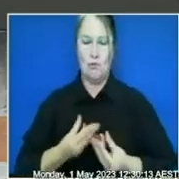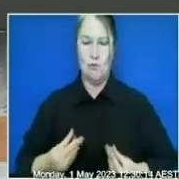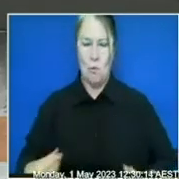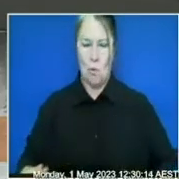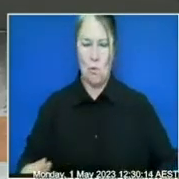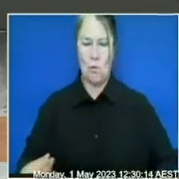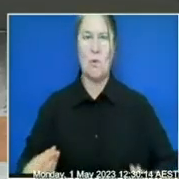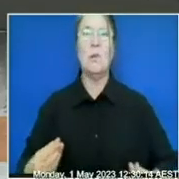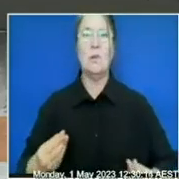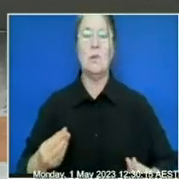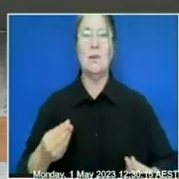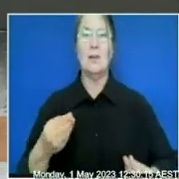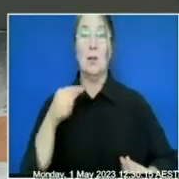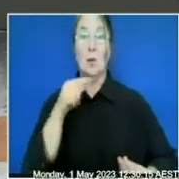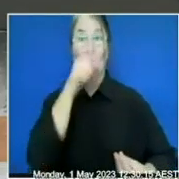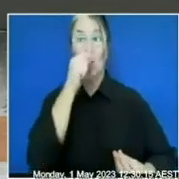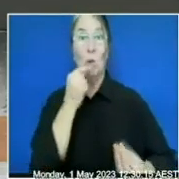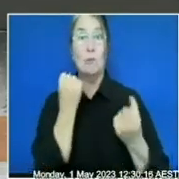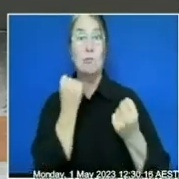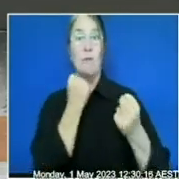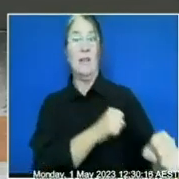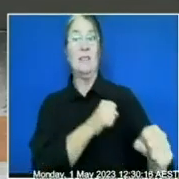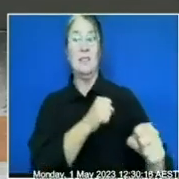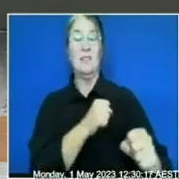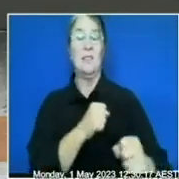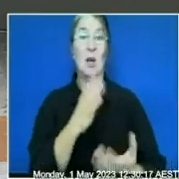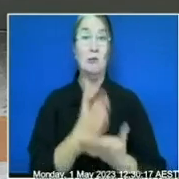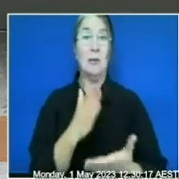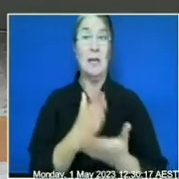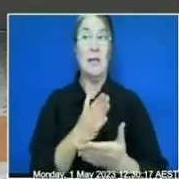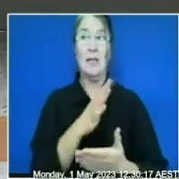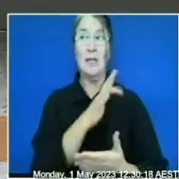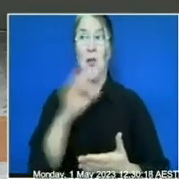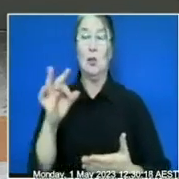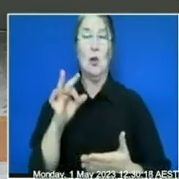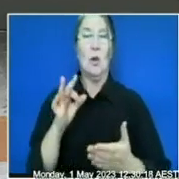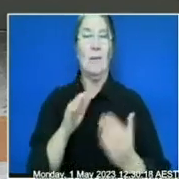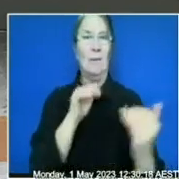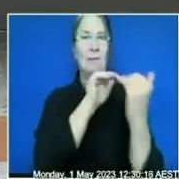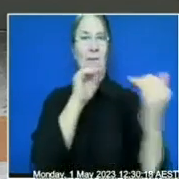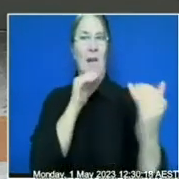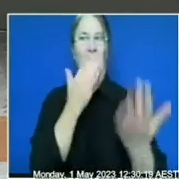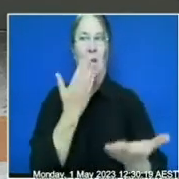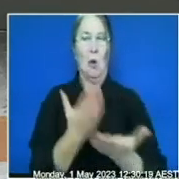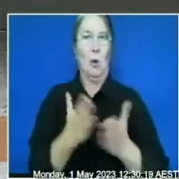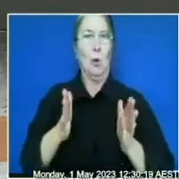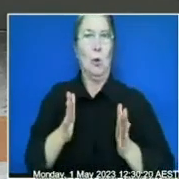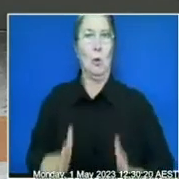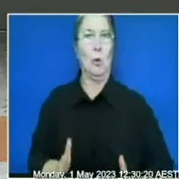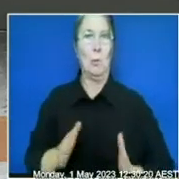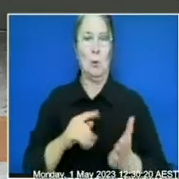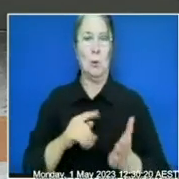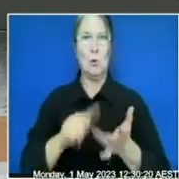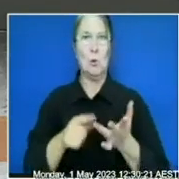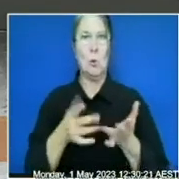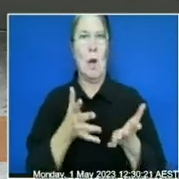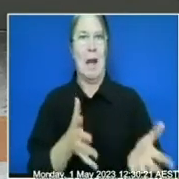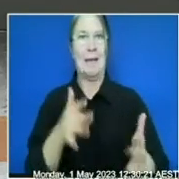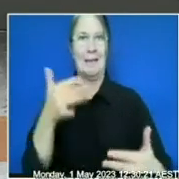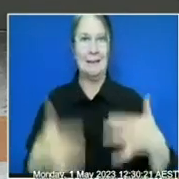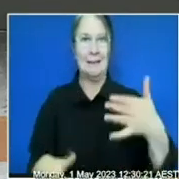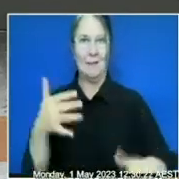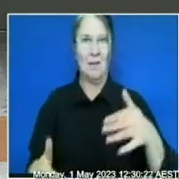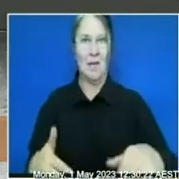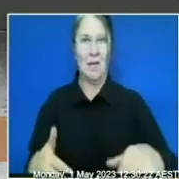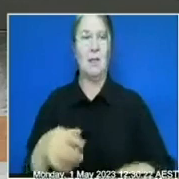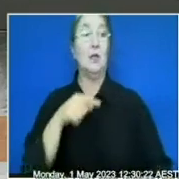medical treatment while in Dame Phyllis Frost Women's Prison. Are you aware of that? I'm aware of that finding. Ms Fitzgerald, do you mind